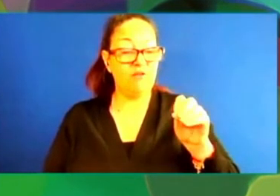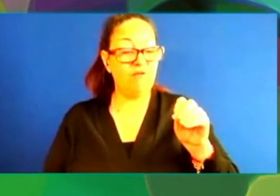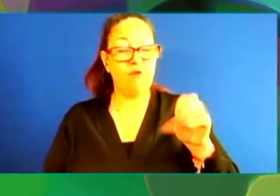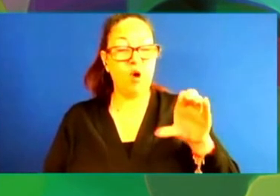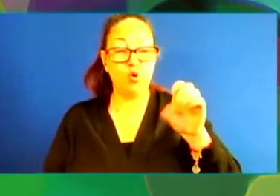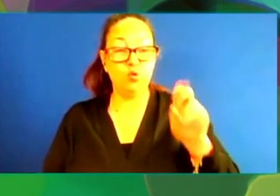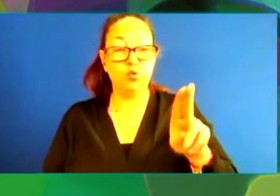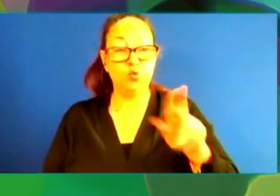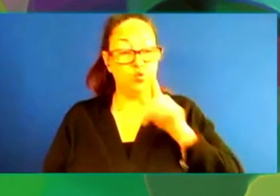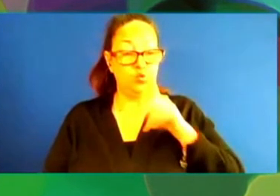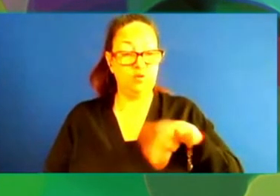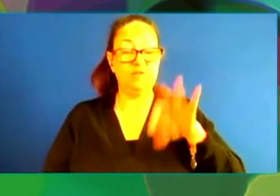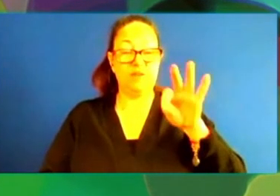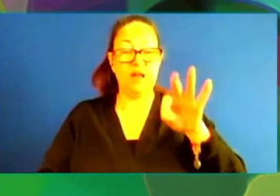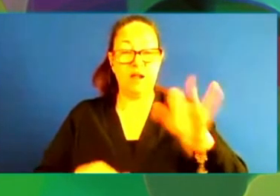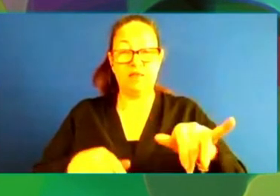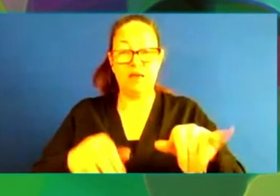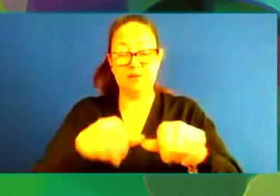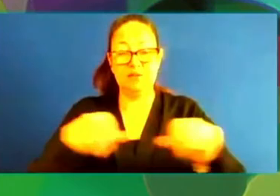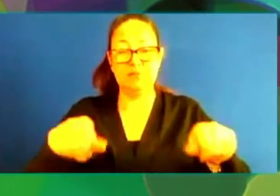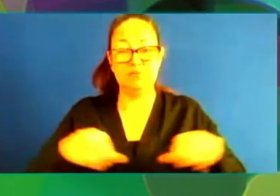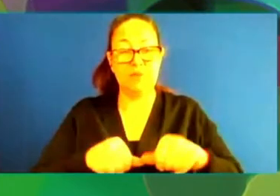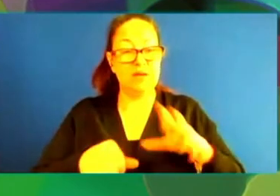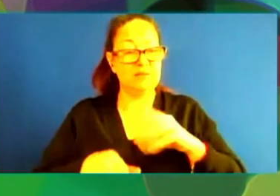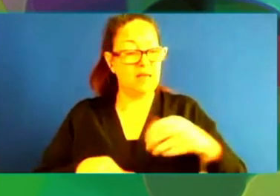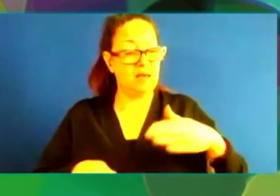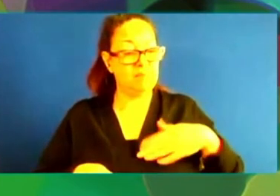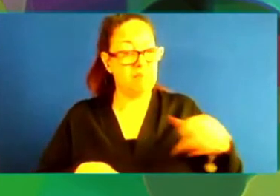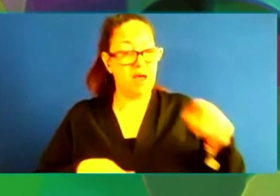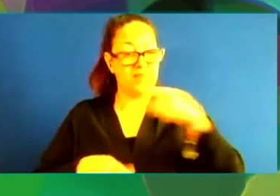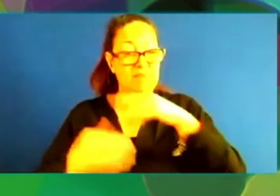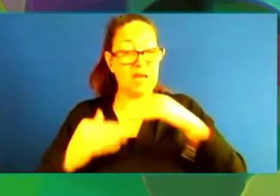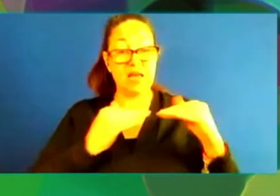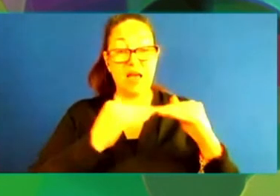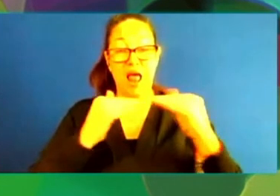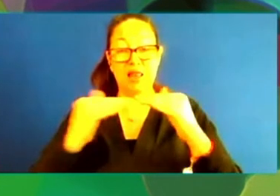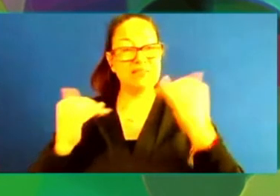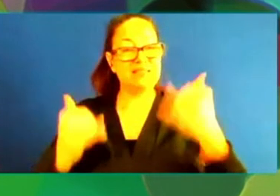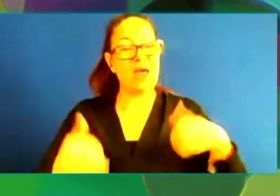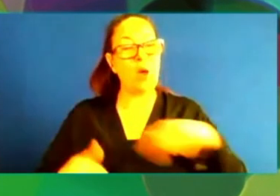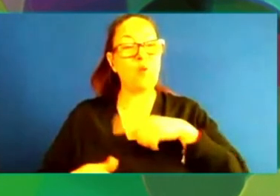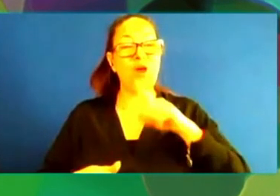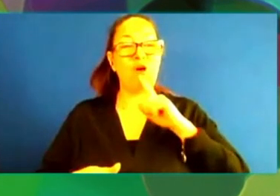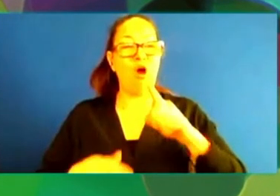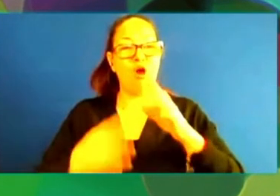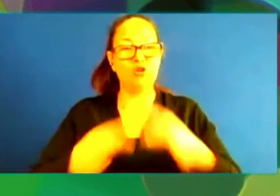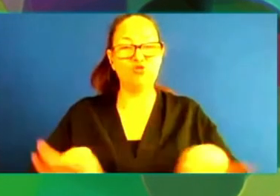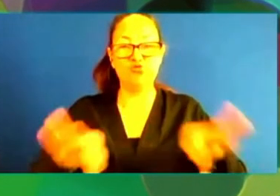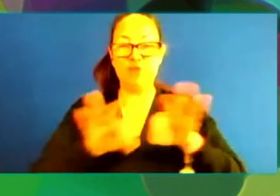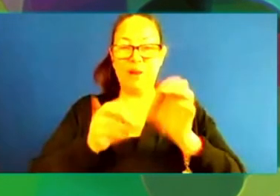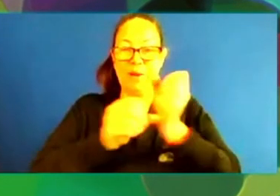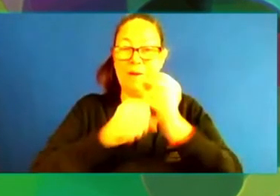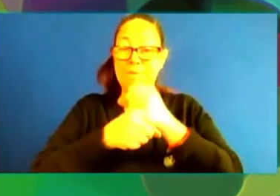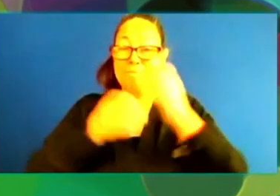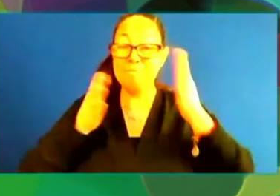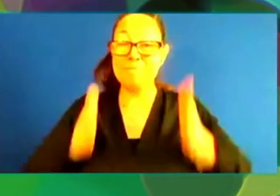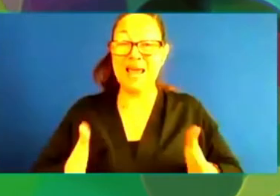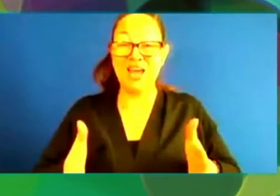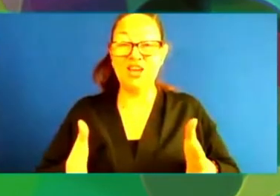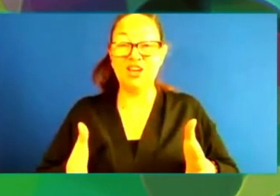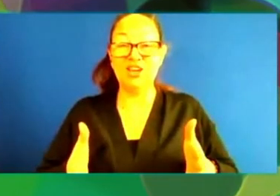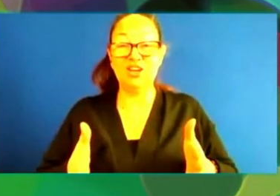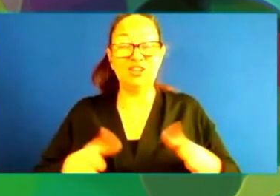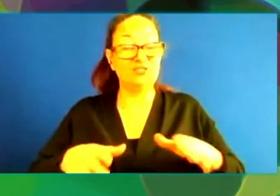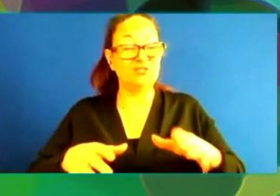the space, myself and my esteemed colleagues, we're all now critical makers. You know, that's something really interesting too. You know, start like take the